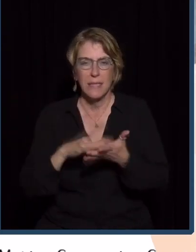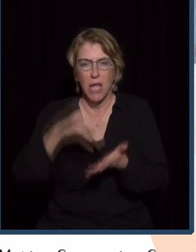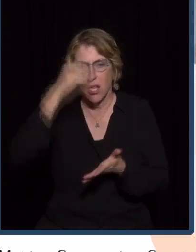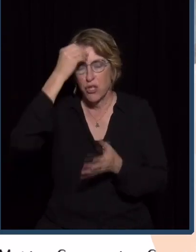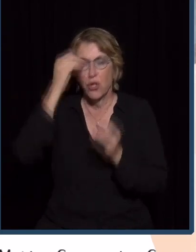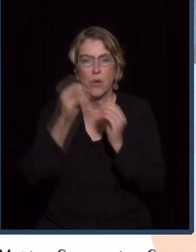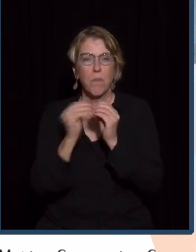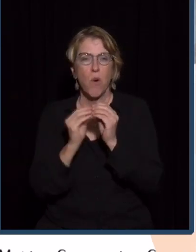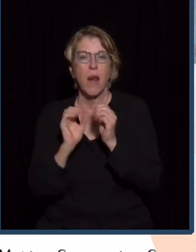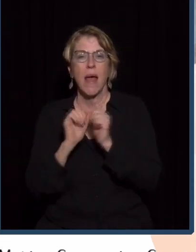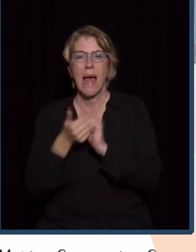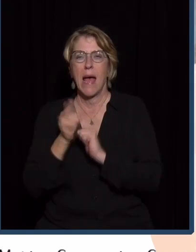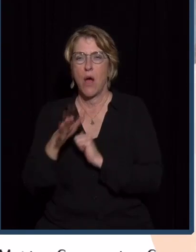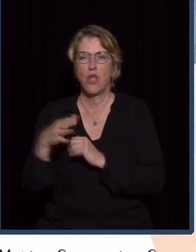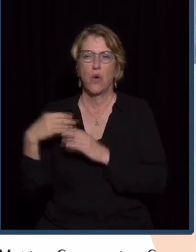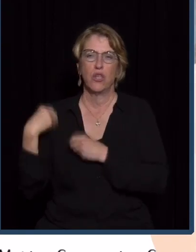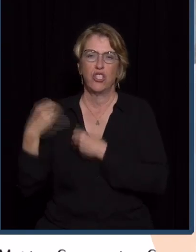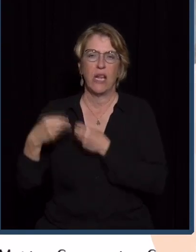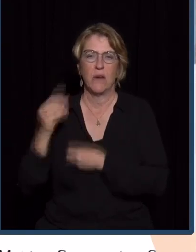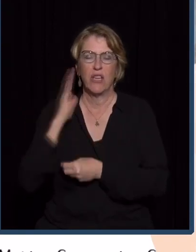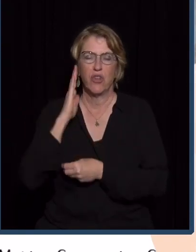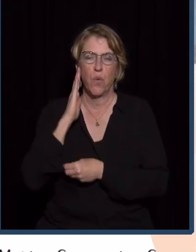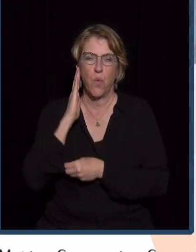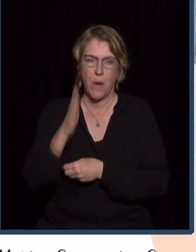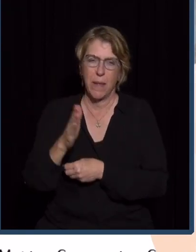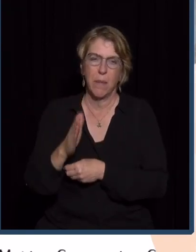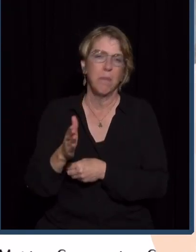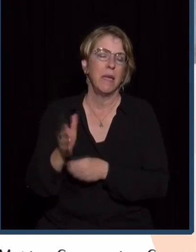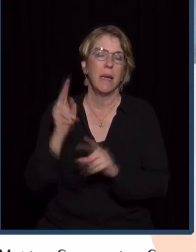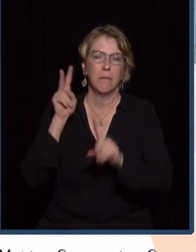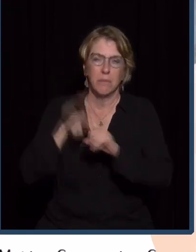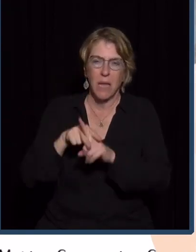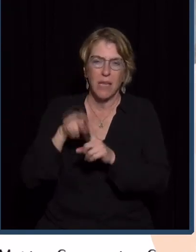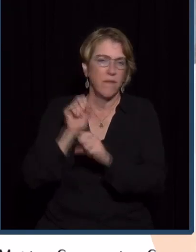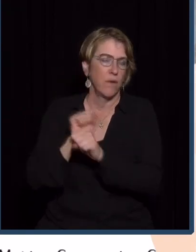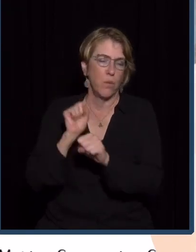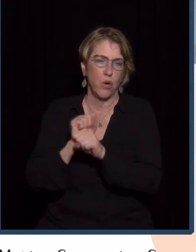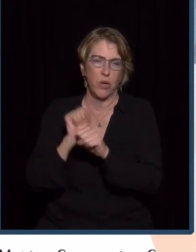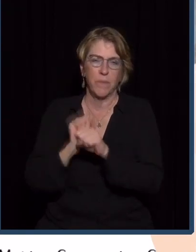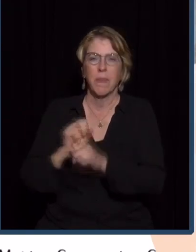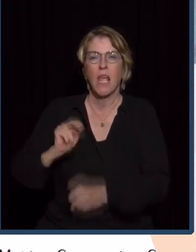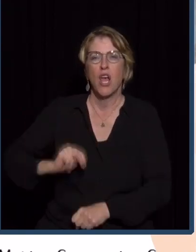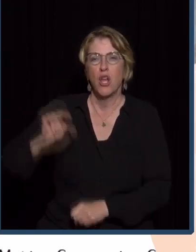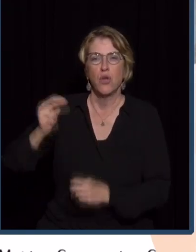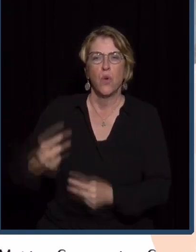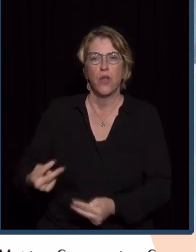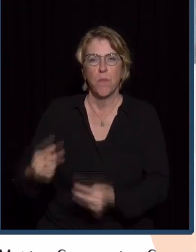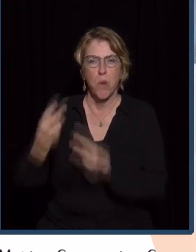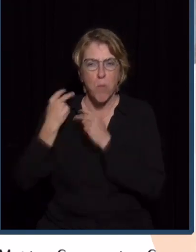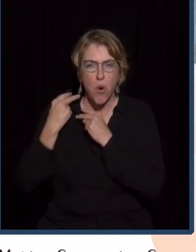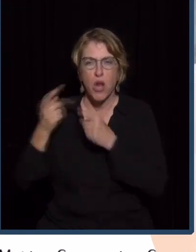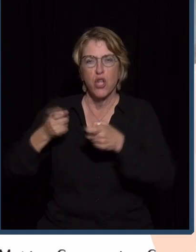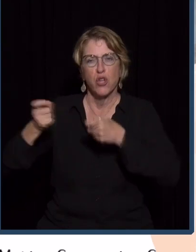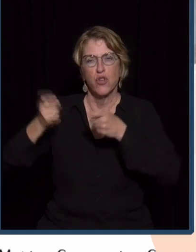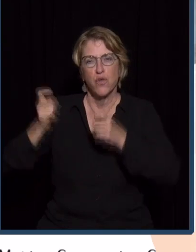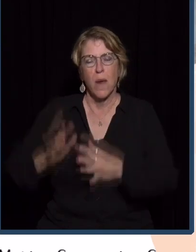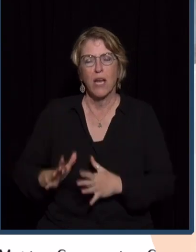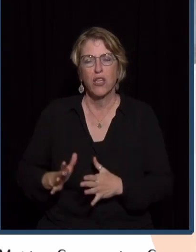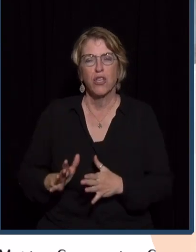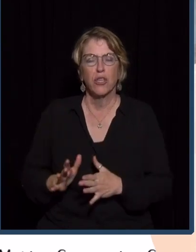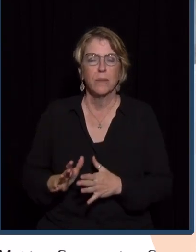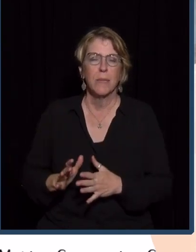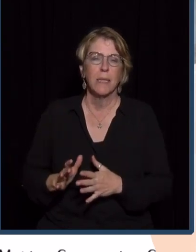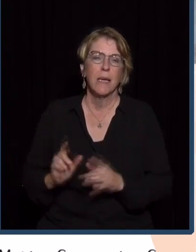about how your generosity tonight will be put to work. North Memorial Health System Director of Diversity, Equity, and Inclusion,